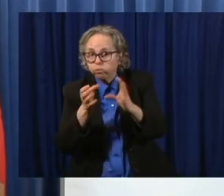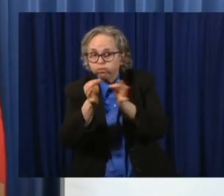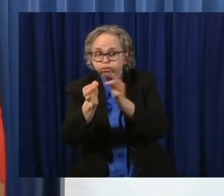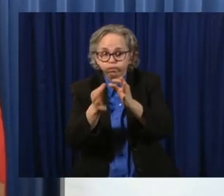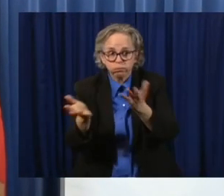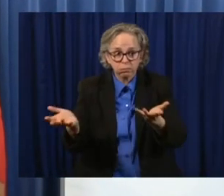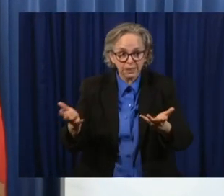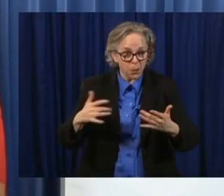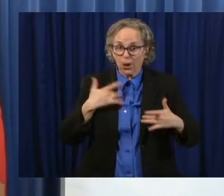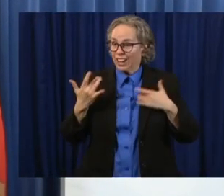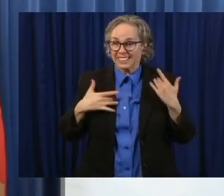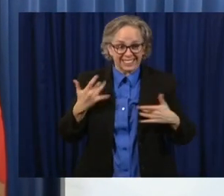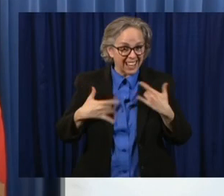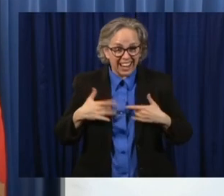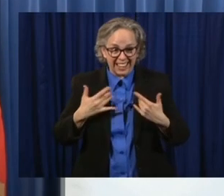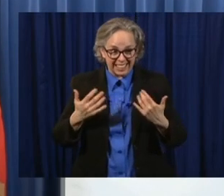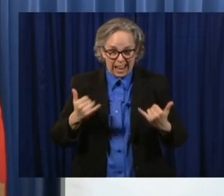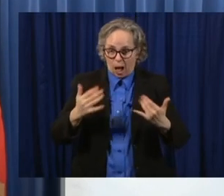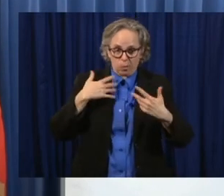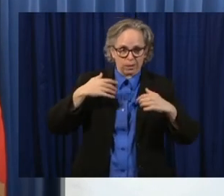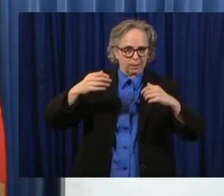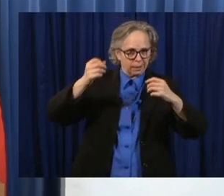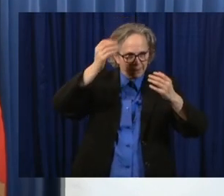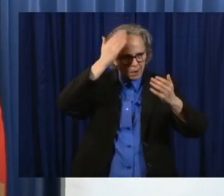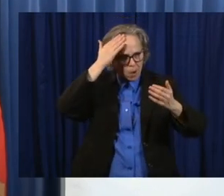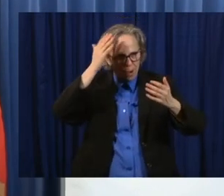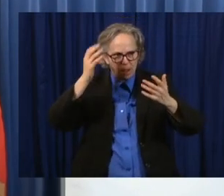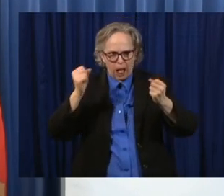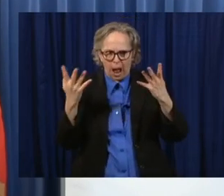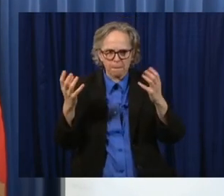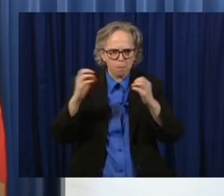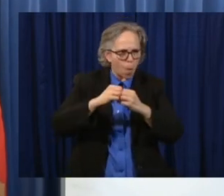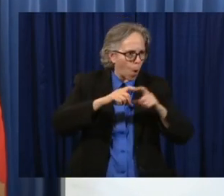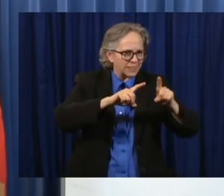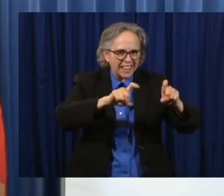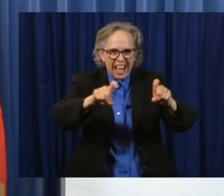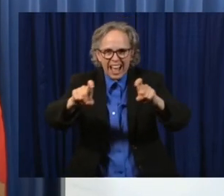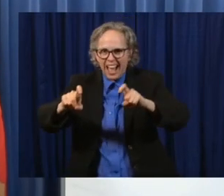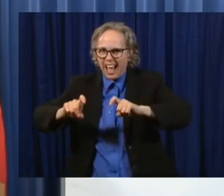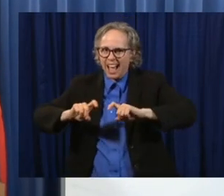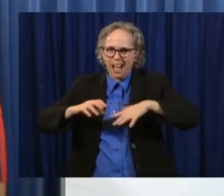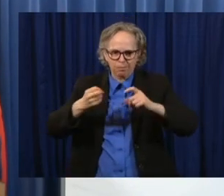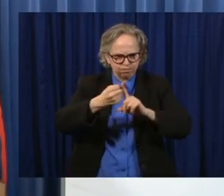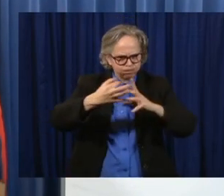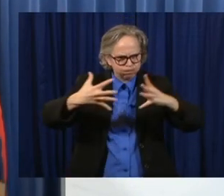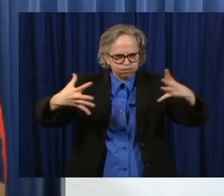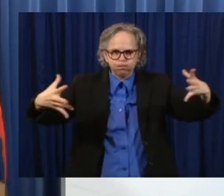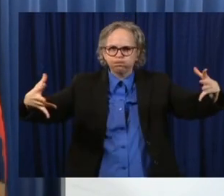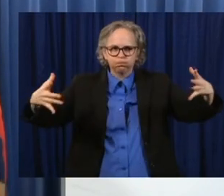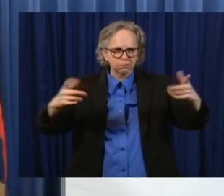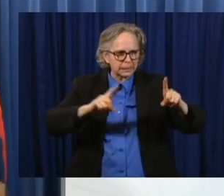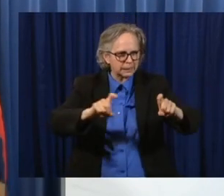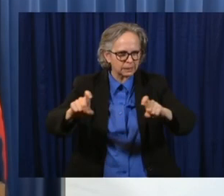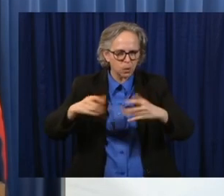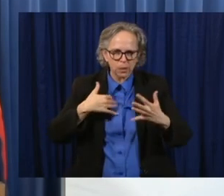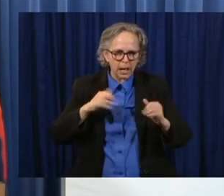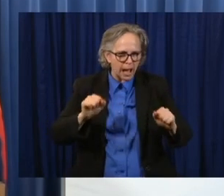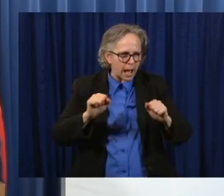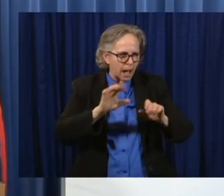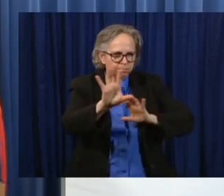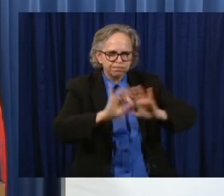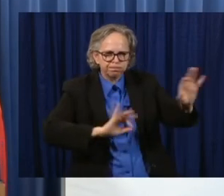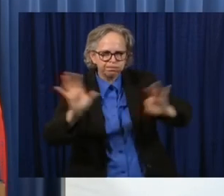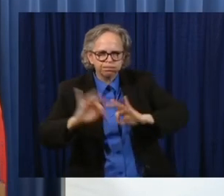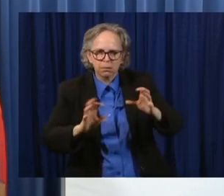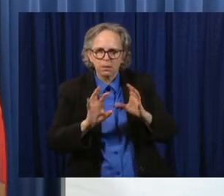excited now to have a lot of testing. I know we're standing up a big group of community health workers